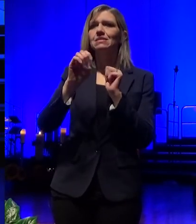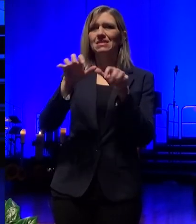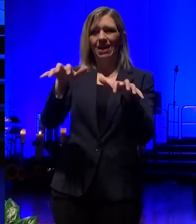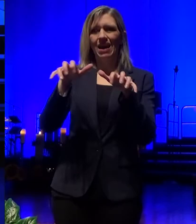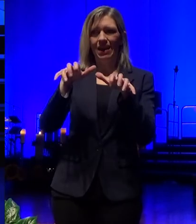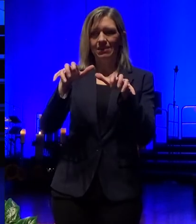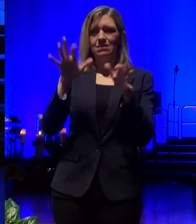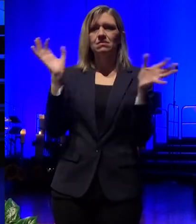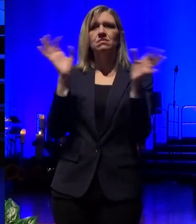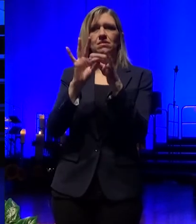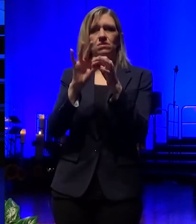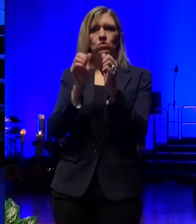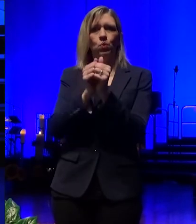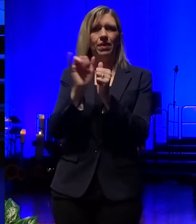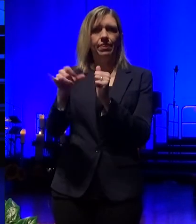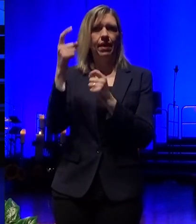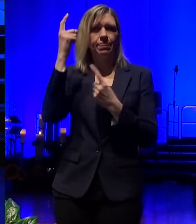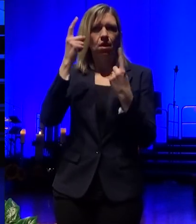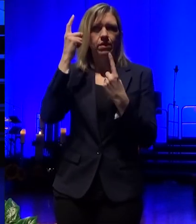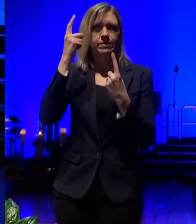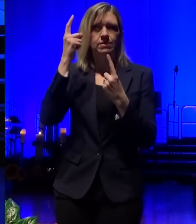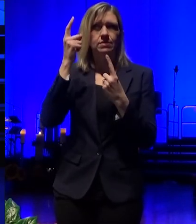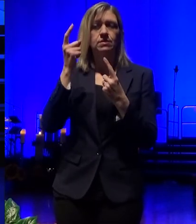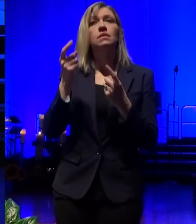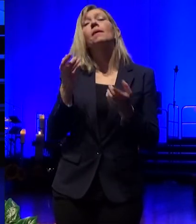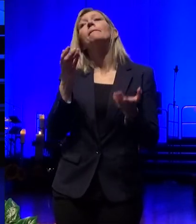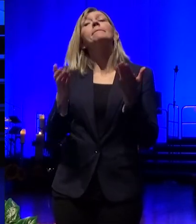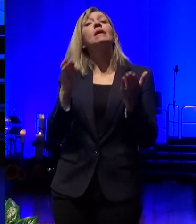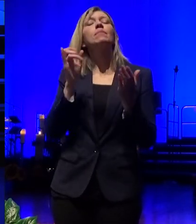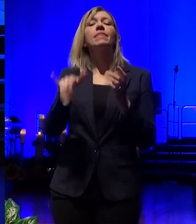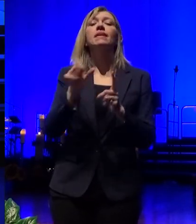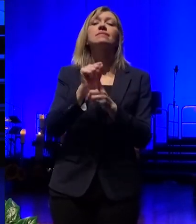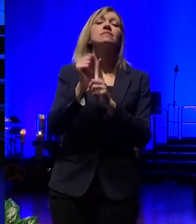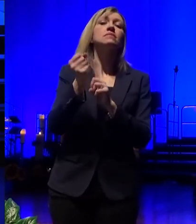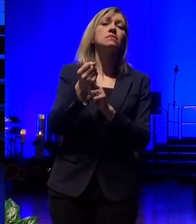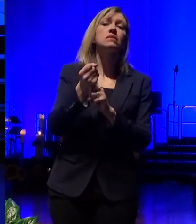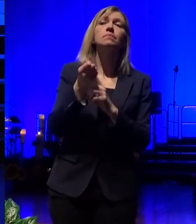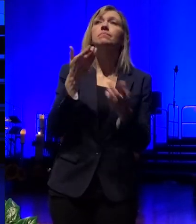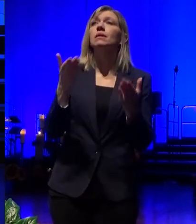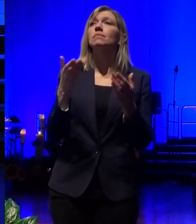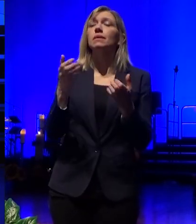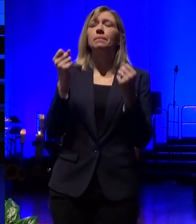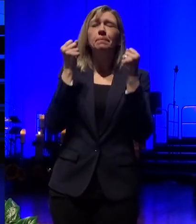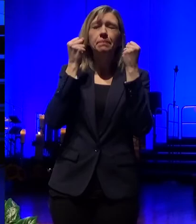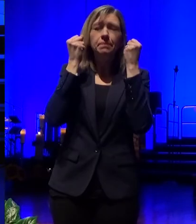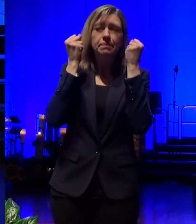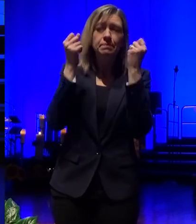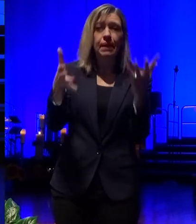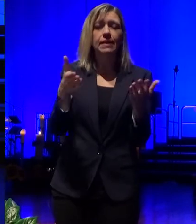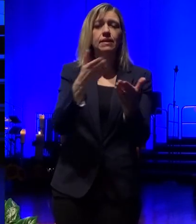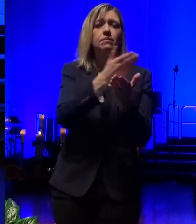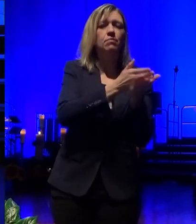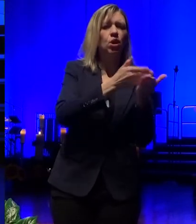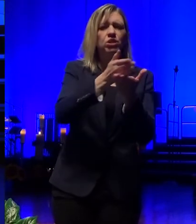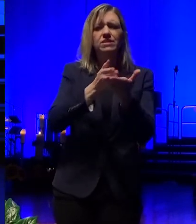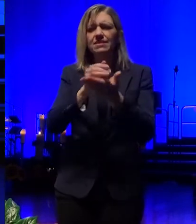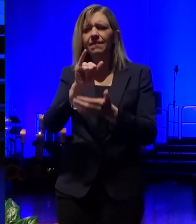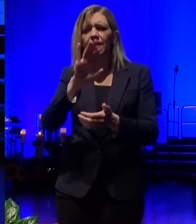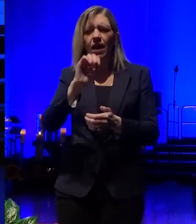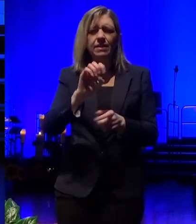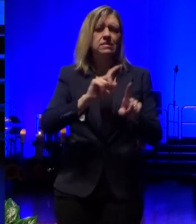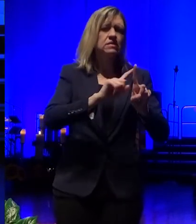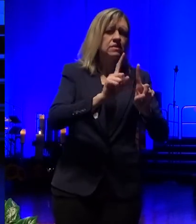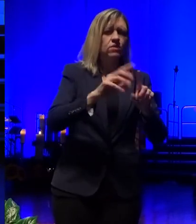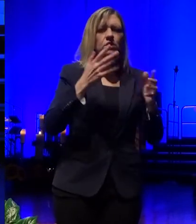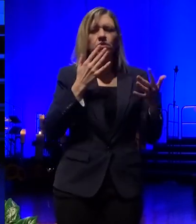to the corresponding thought. And we might have in this scenario countless pieces of ice in various